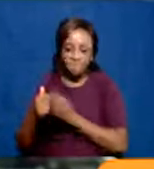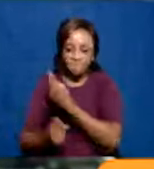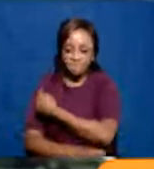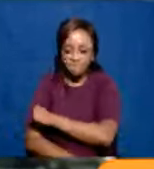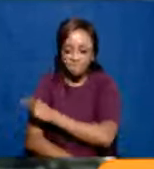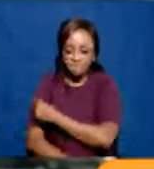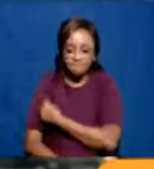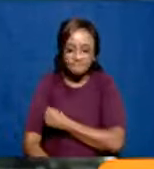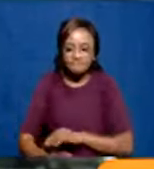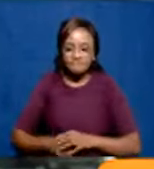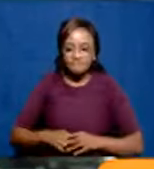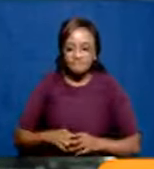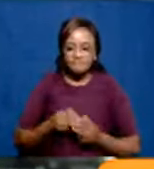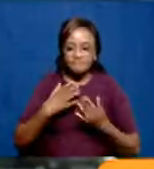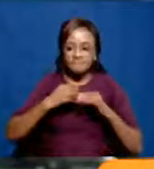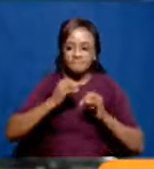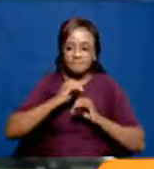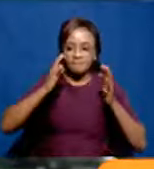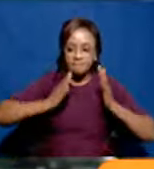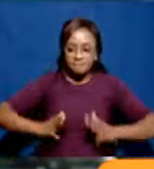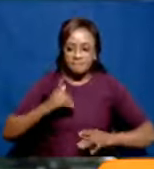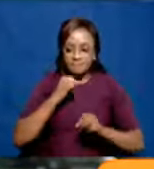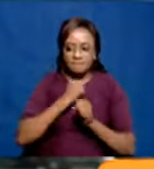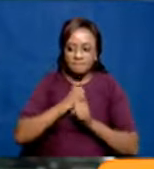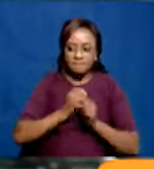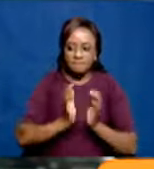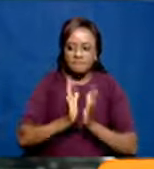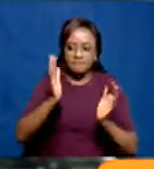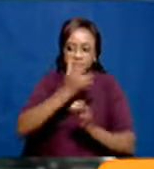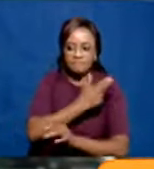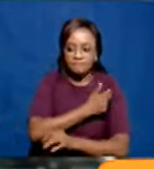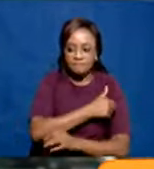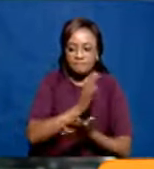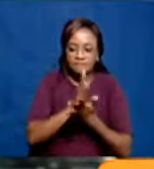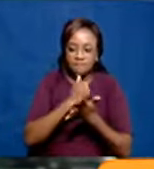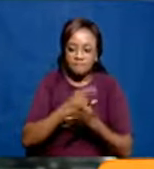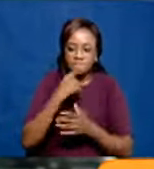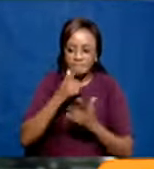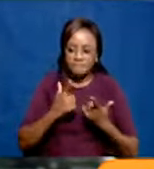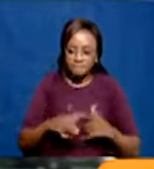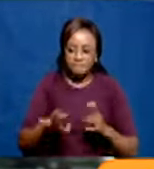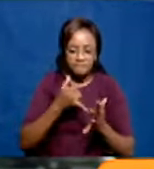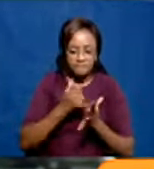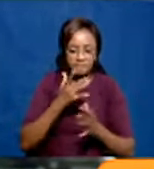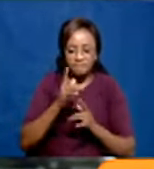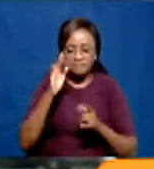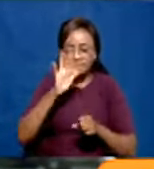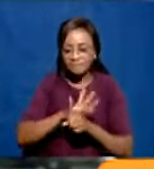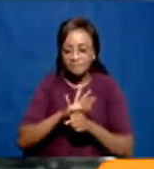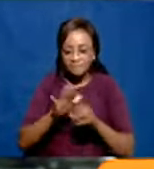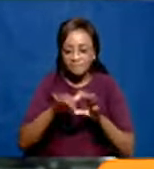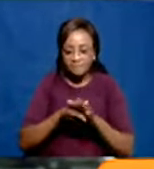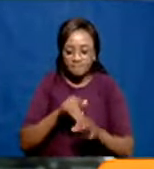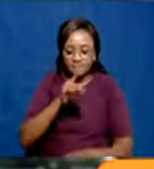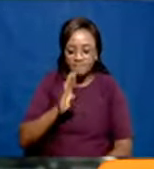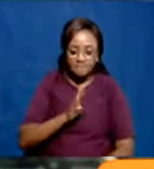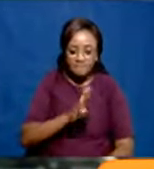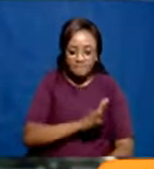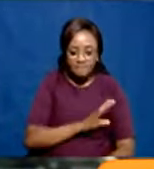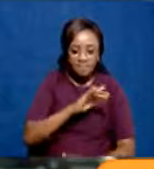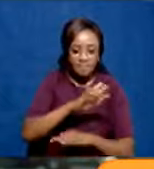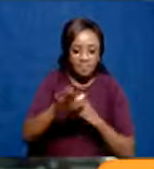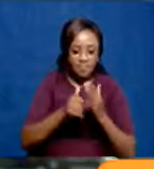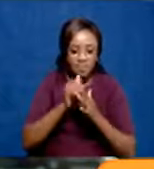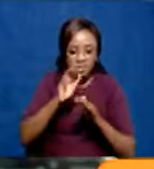very explicit. There's nobody who works in the public sector who is allowed to be in this particular board. It's majority of the members of these boards are only from private